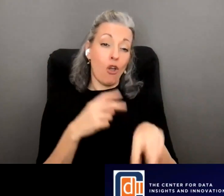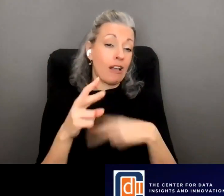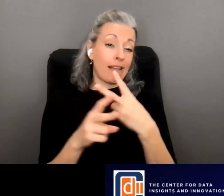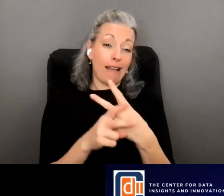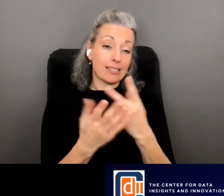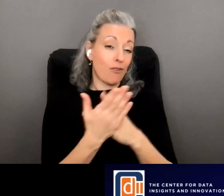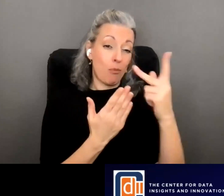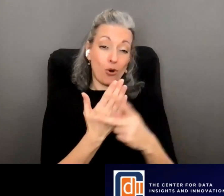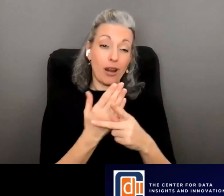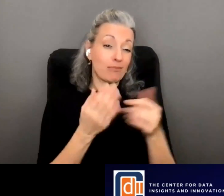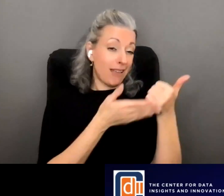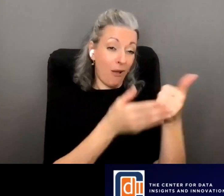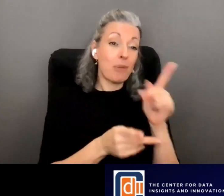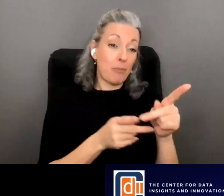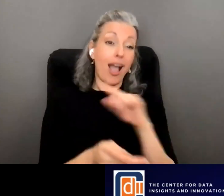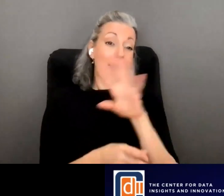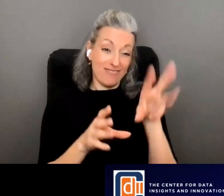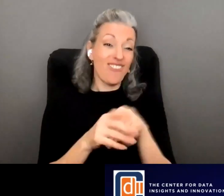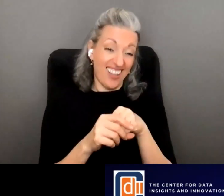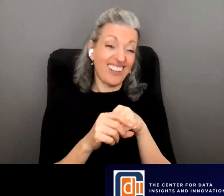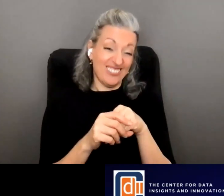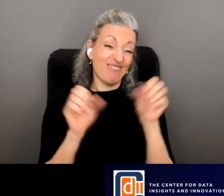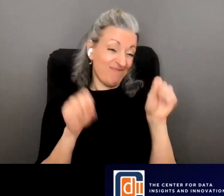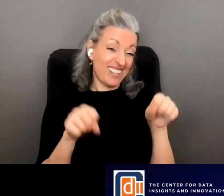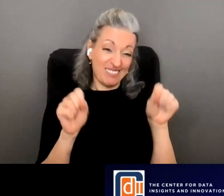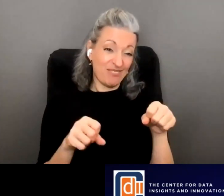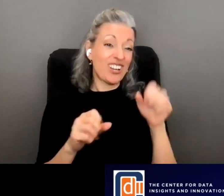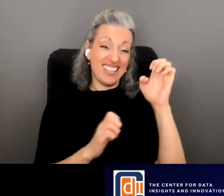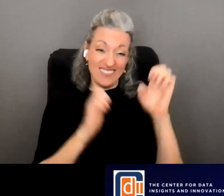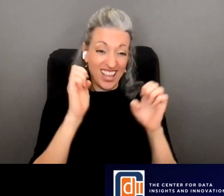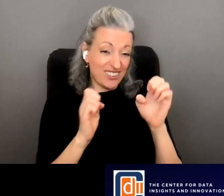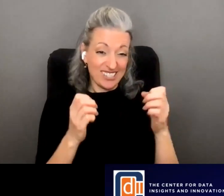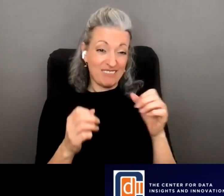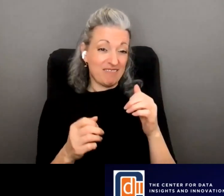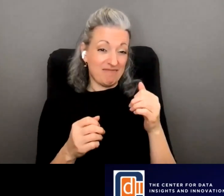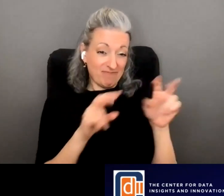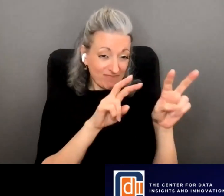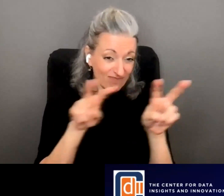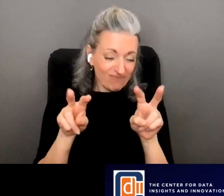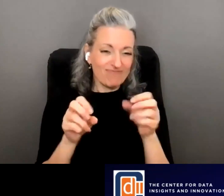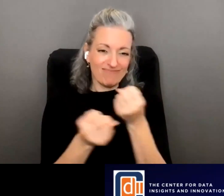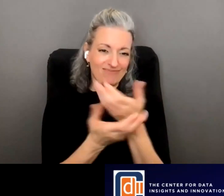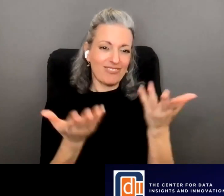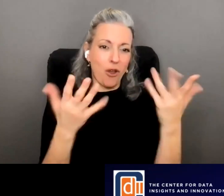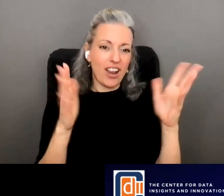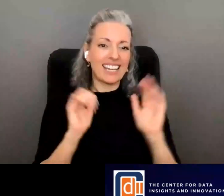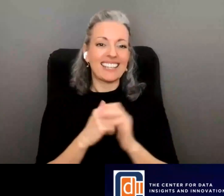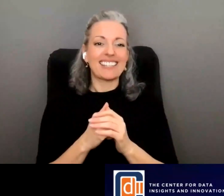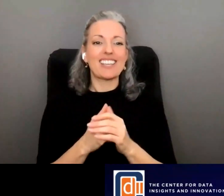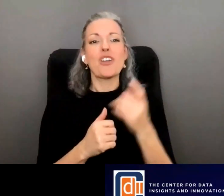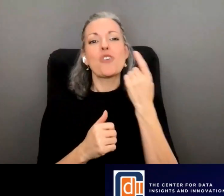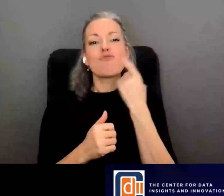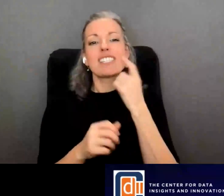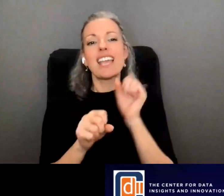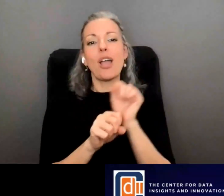out there to help people. I've probably done an evaluation of one. And so most recently, I was working with